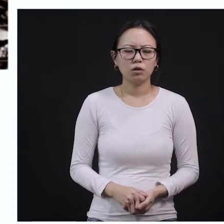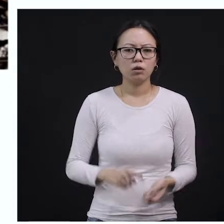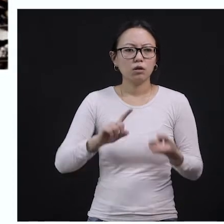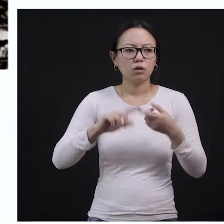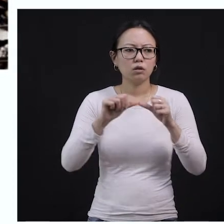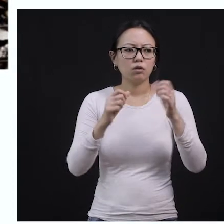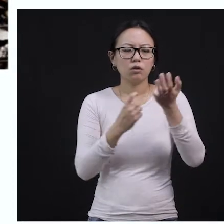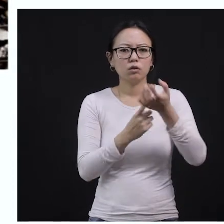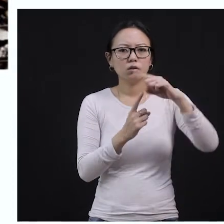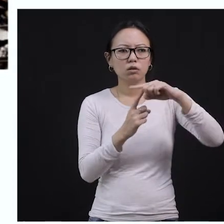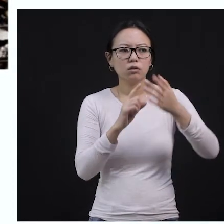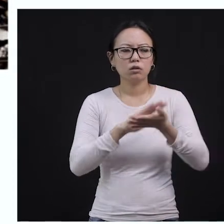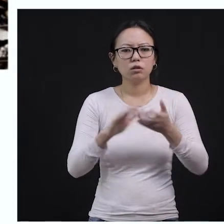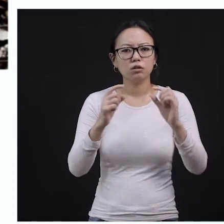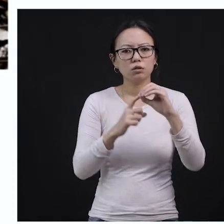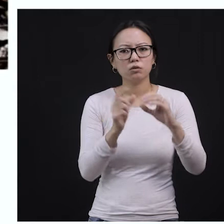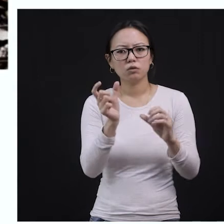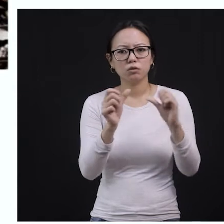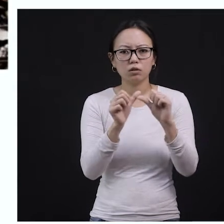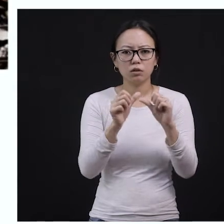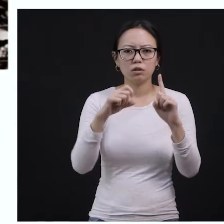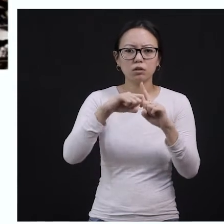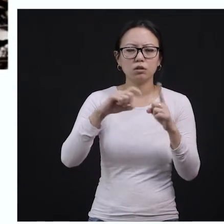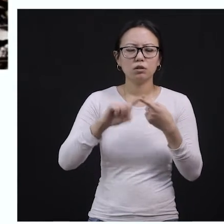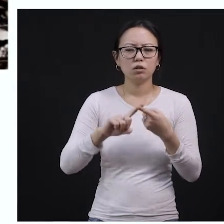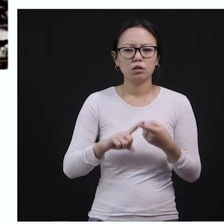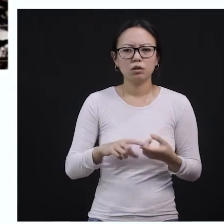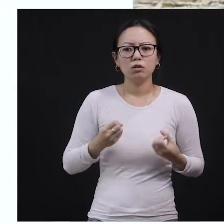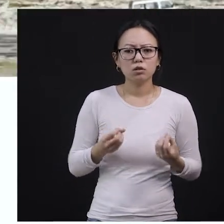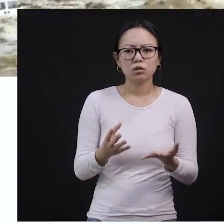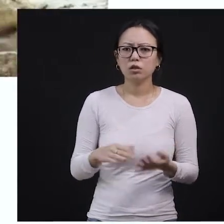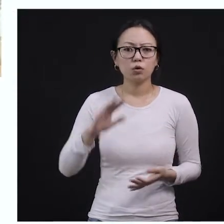damages, okay? They experience major damages and deaths, okay?